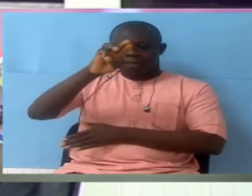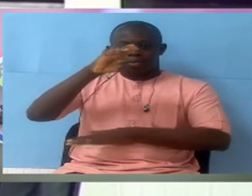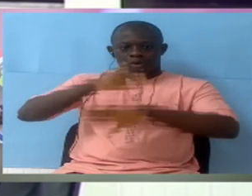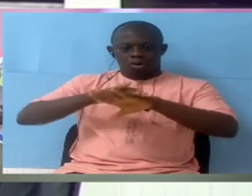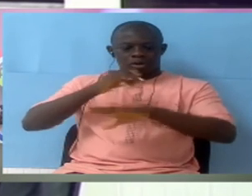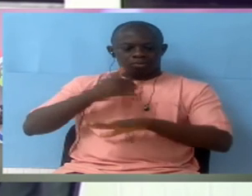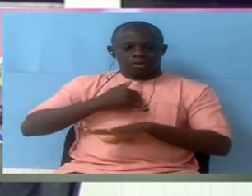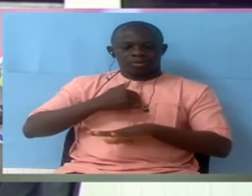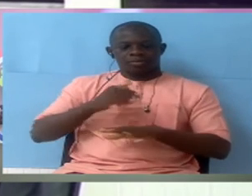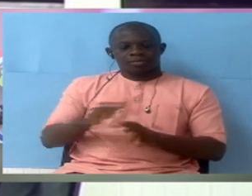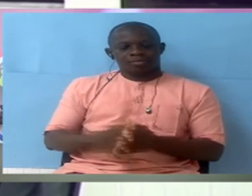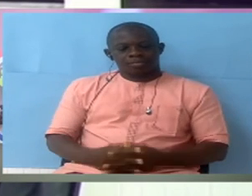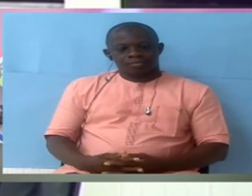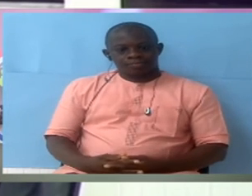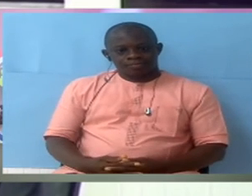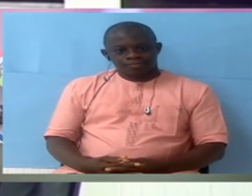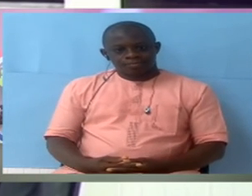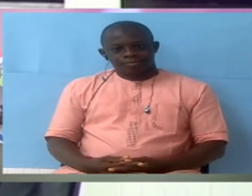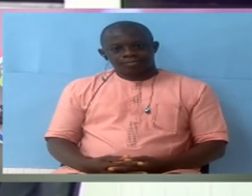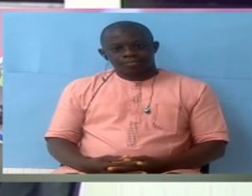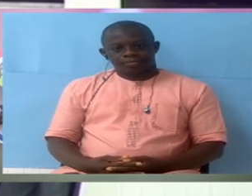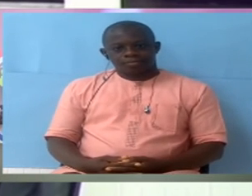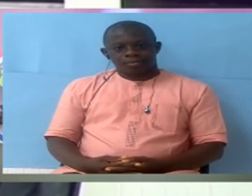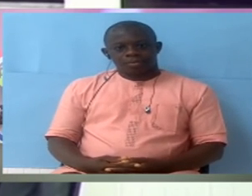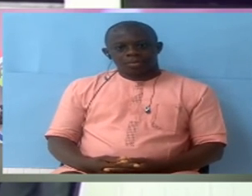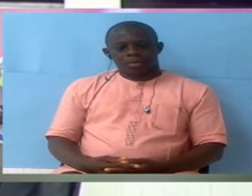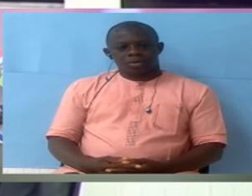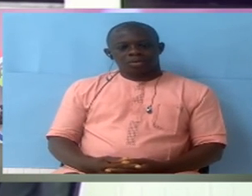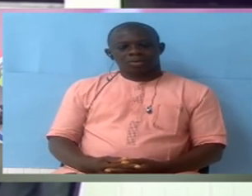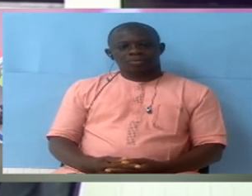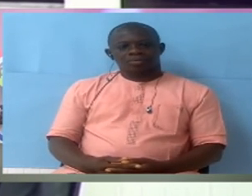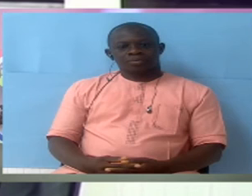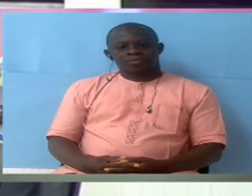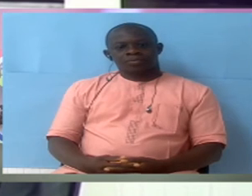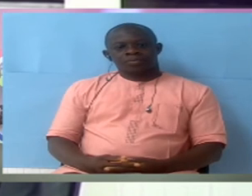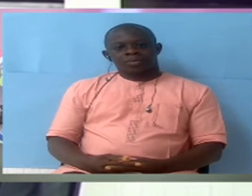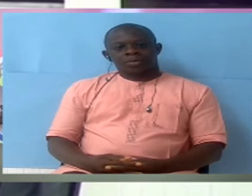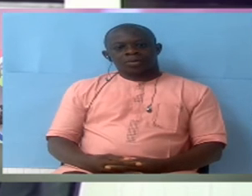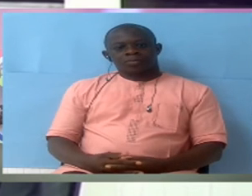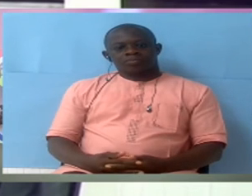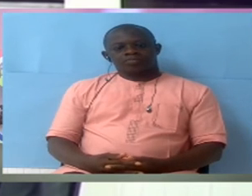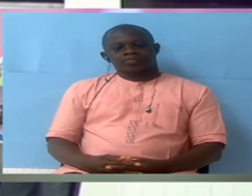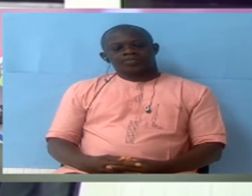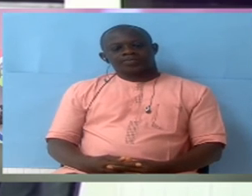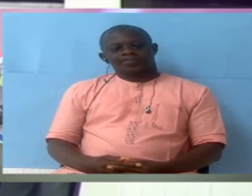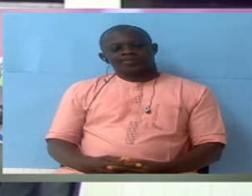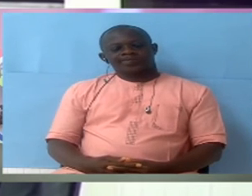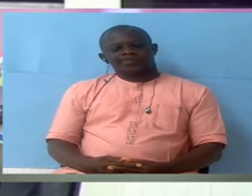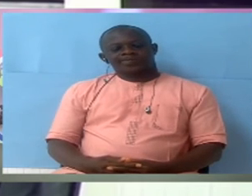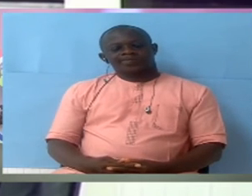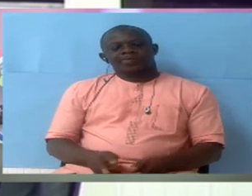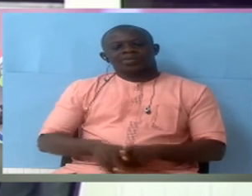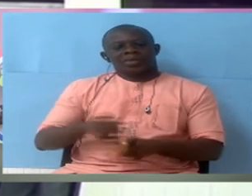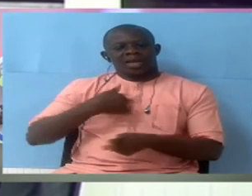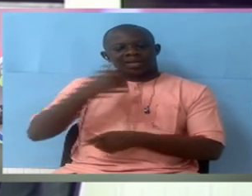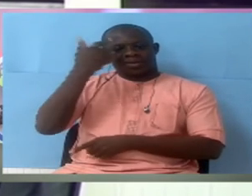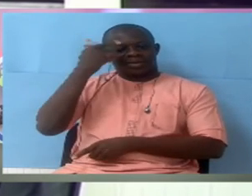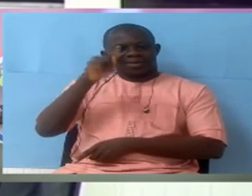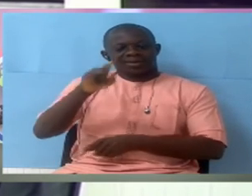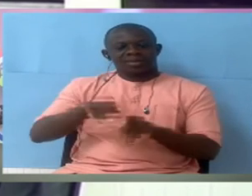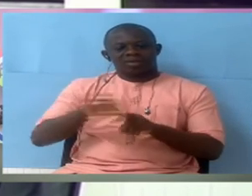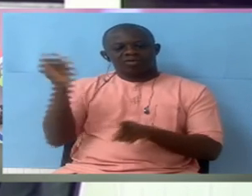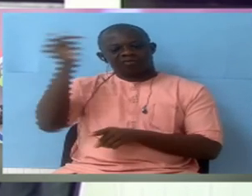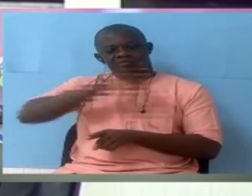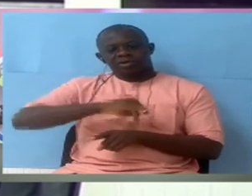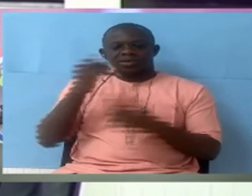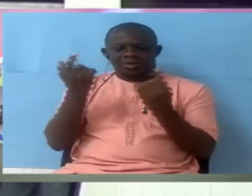ma gis ne joge wu ci lieutenant wala second lieutenant, way joge ci RSM ñew ci man. I think it was a rubbish to me. Fokk na